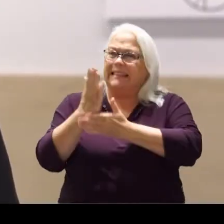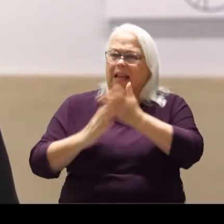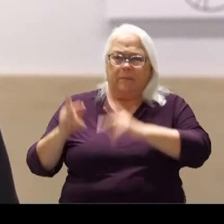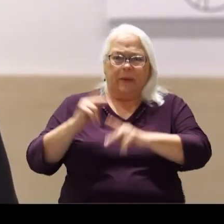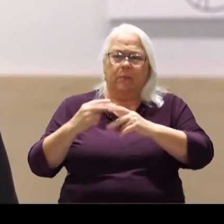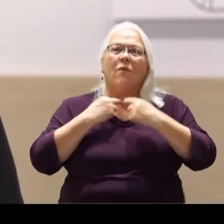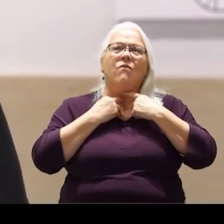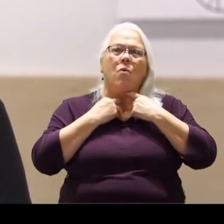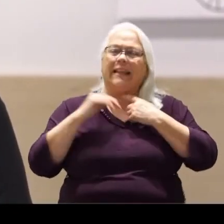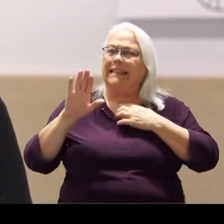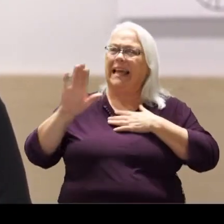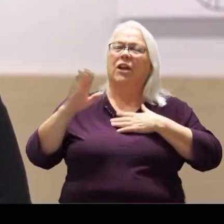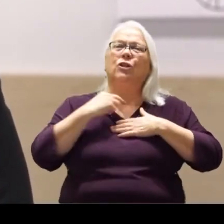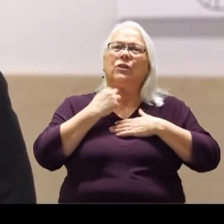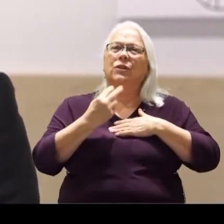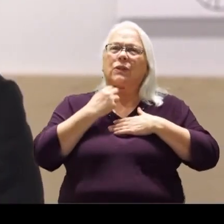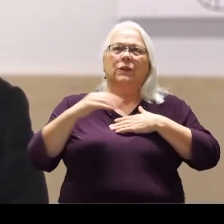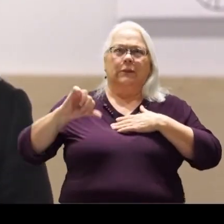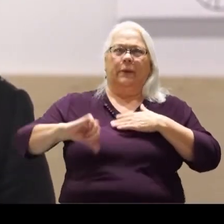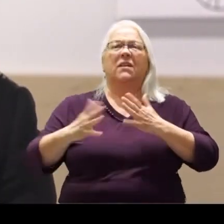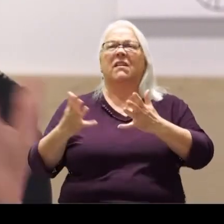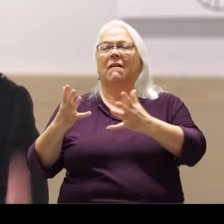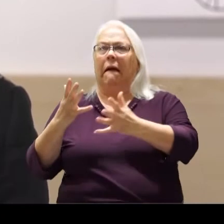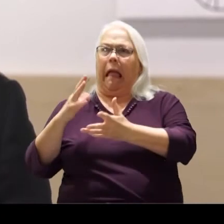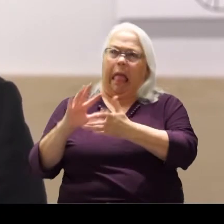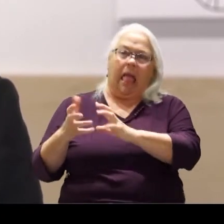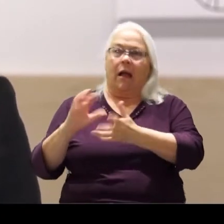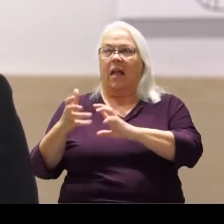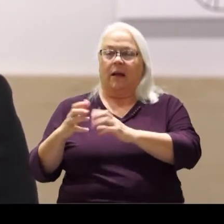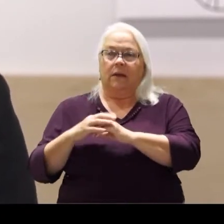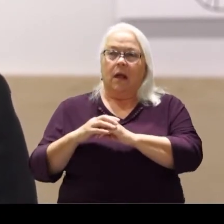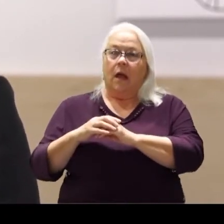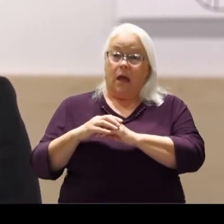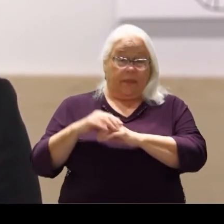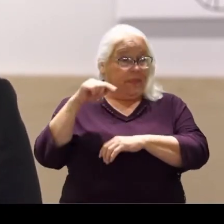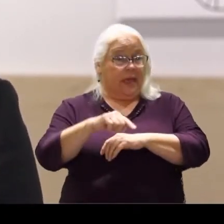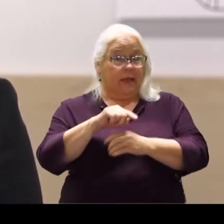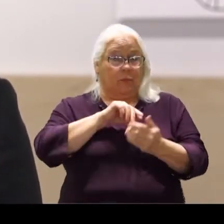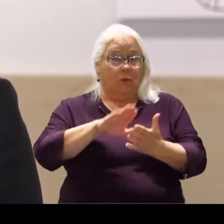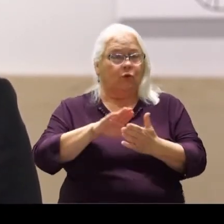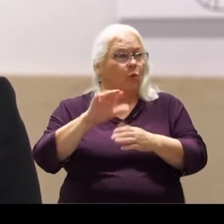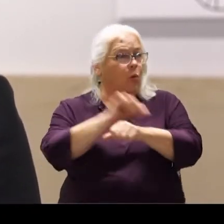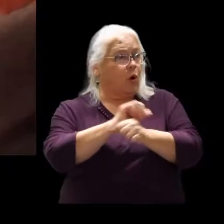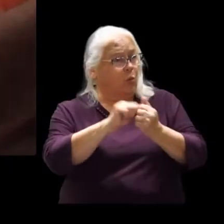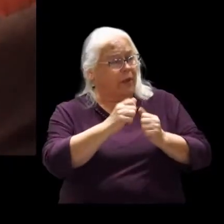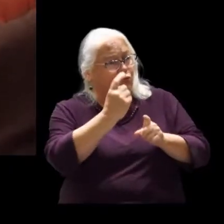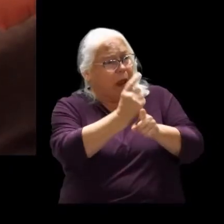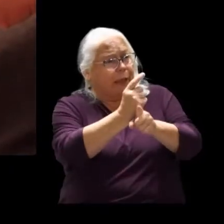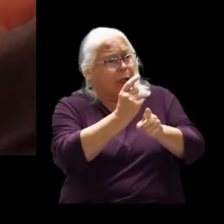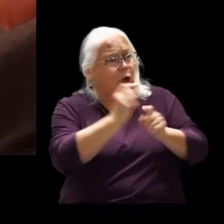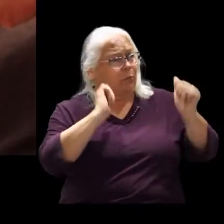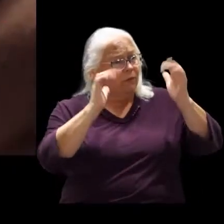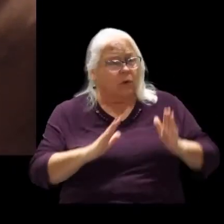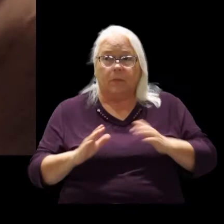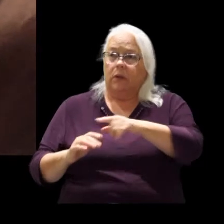people who were really vocally compromised, and I began to find that this method worked equally for them as it did for